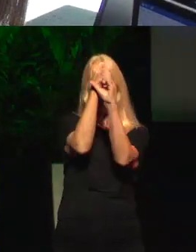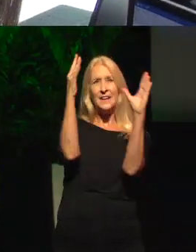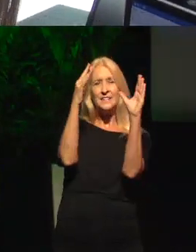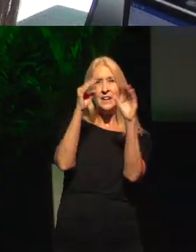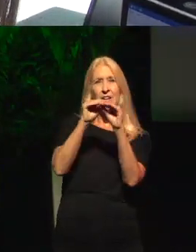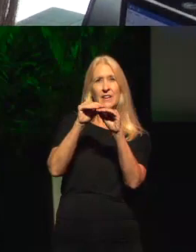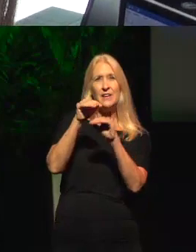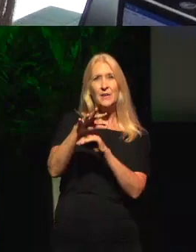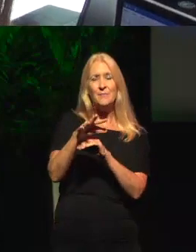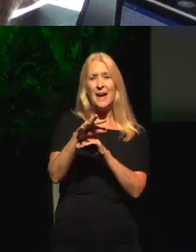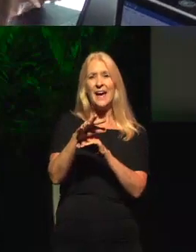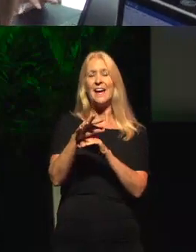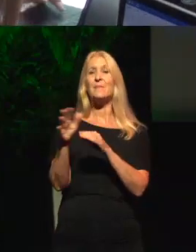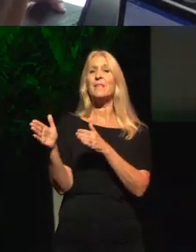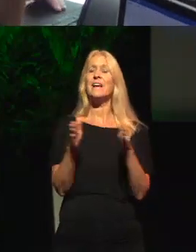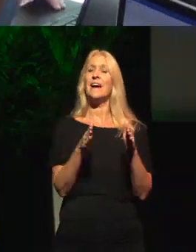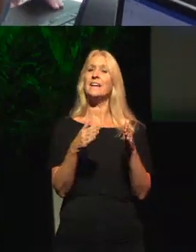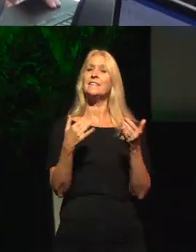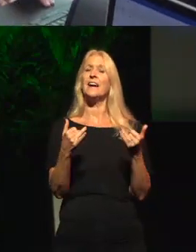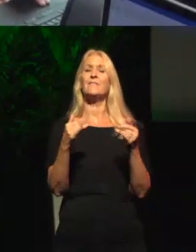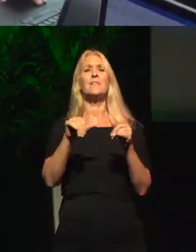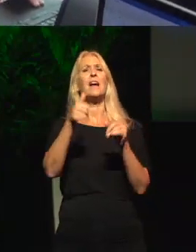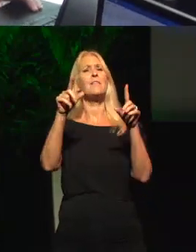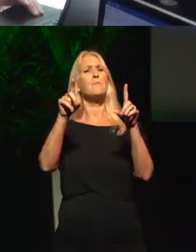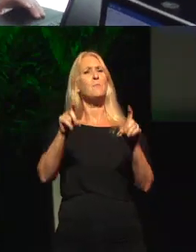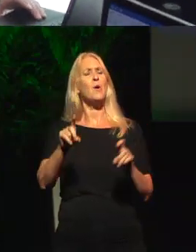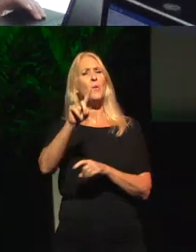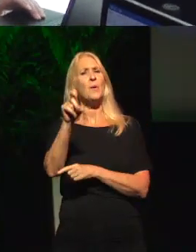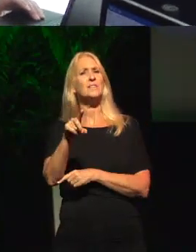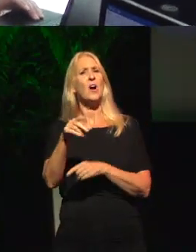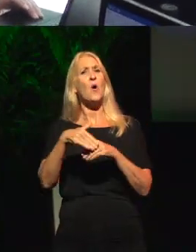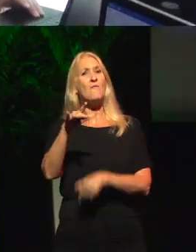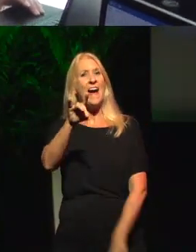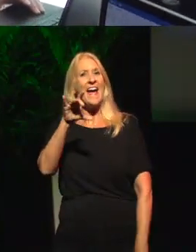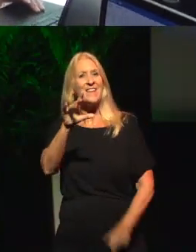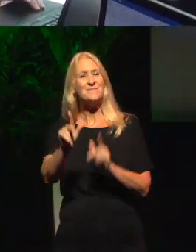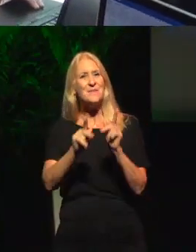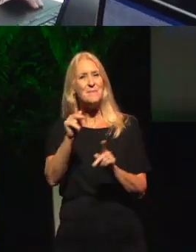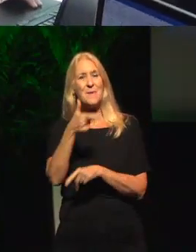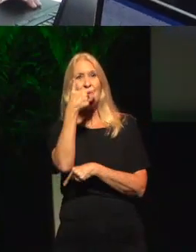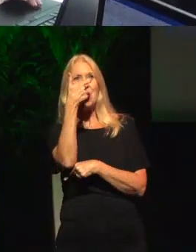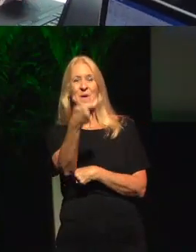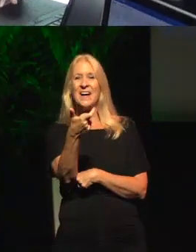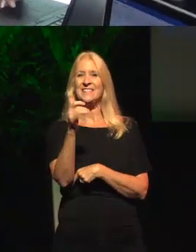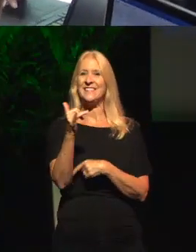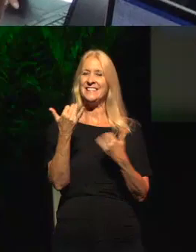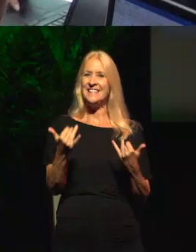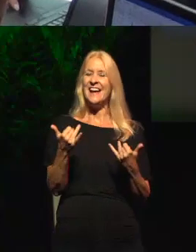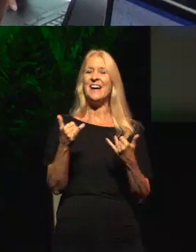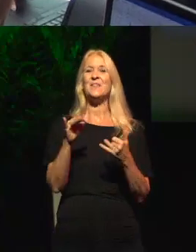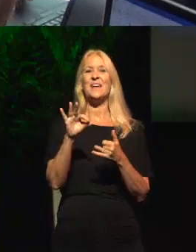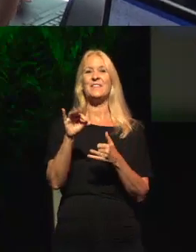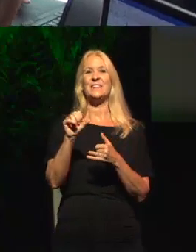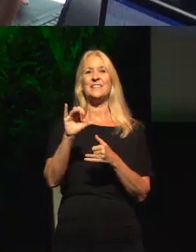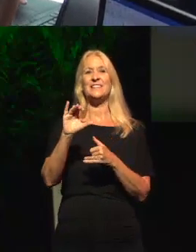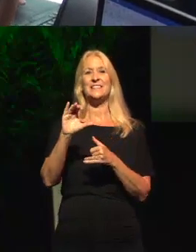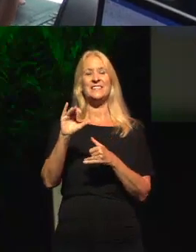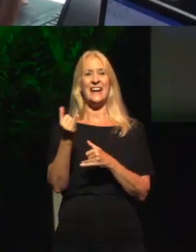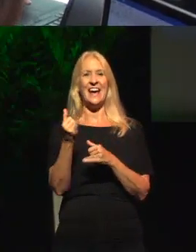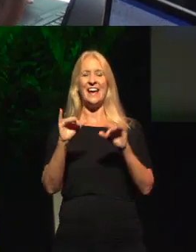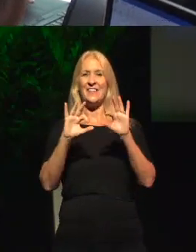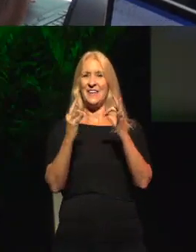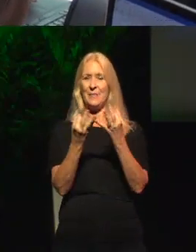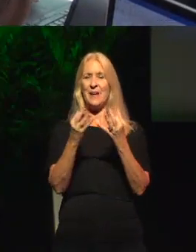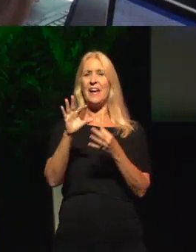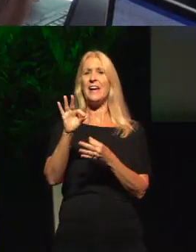another poll question. By the way, more than 800 people watching this stream right now among the FSCJ family. So